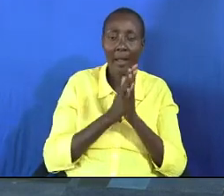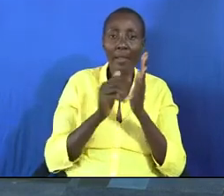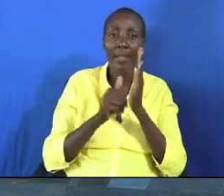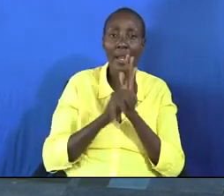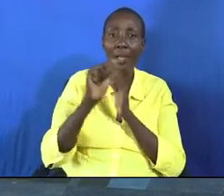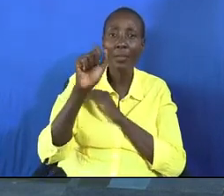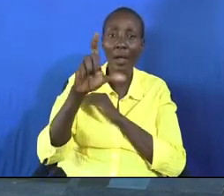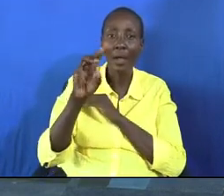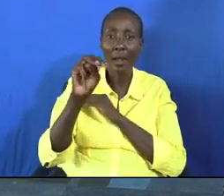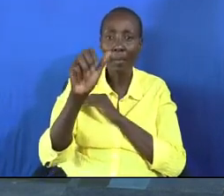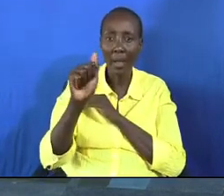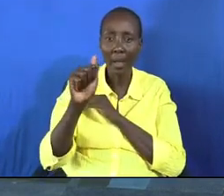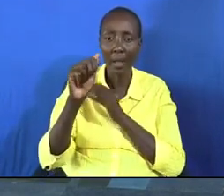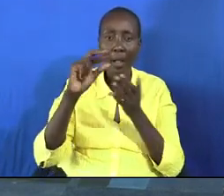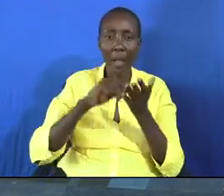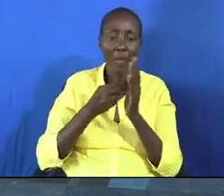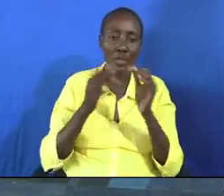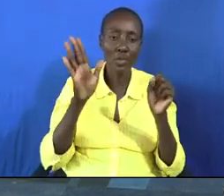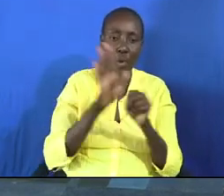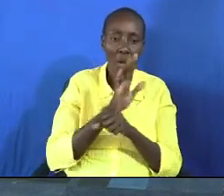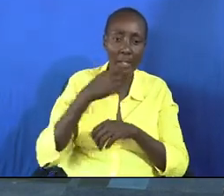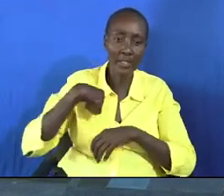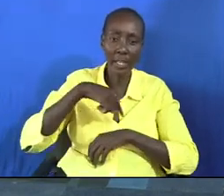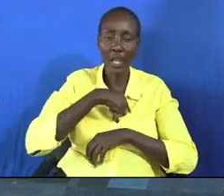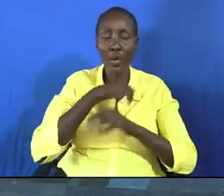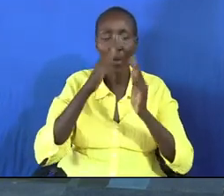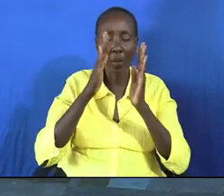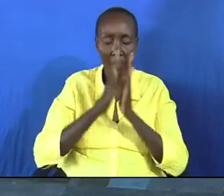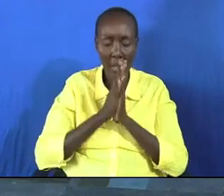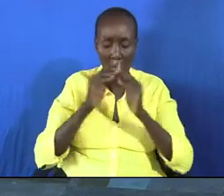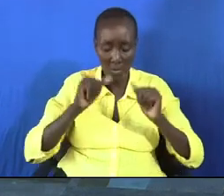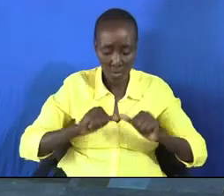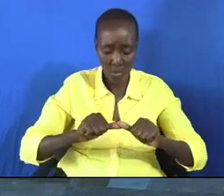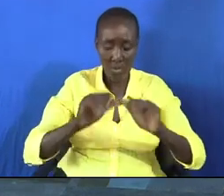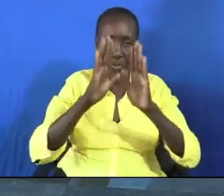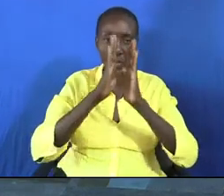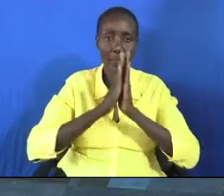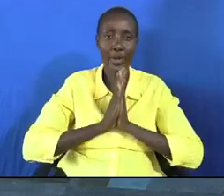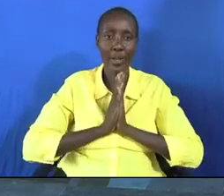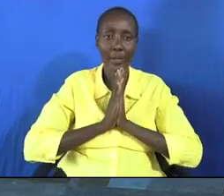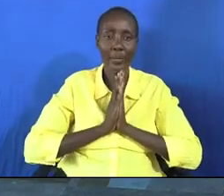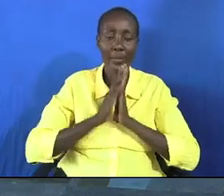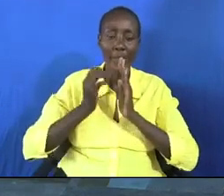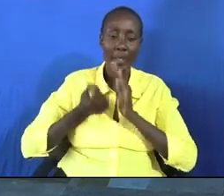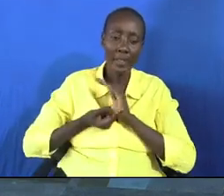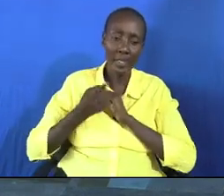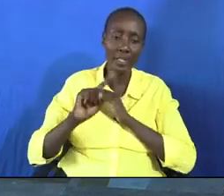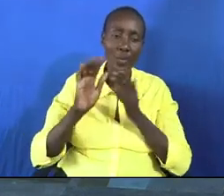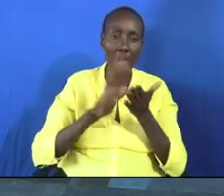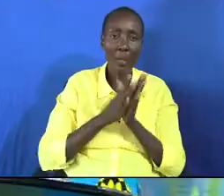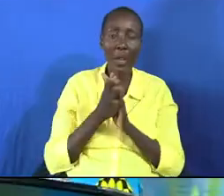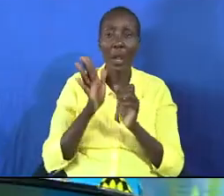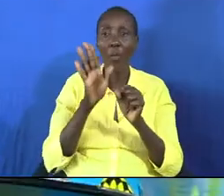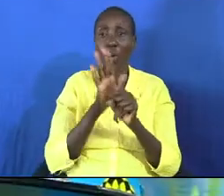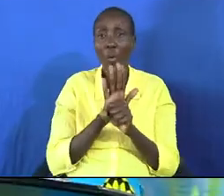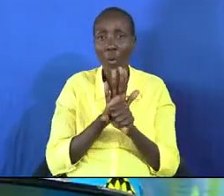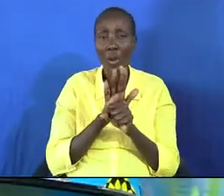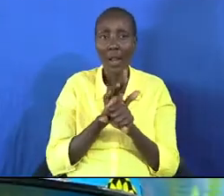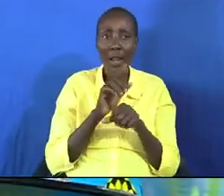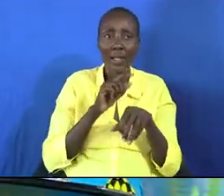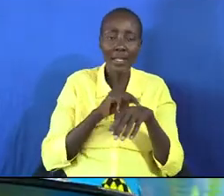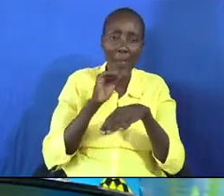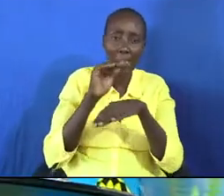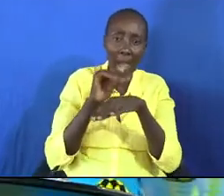means wholeness. And we pray, and I continue praying that she will be whole. When I call